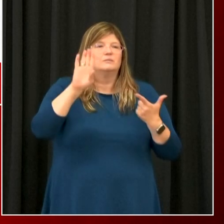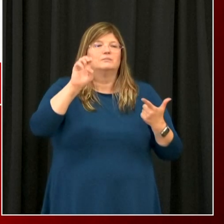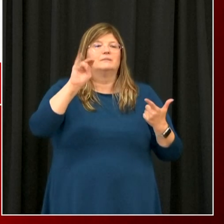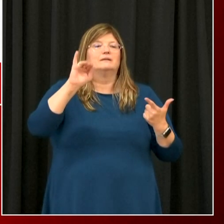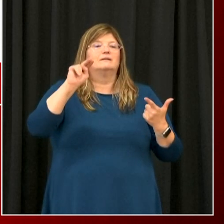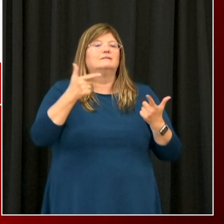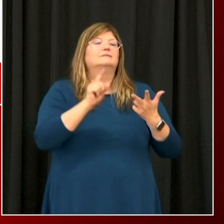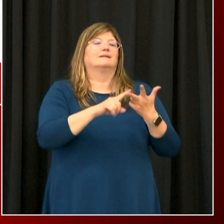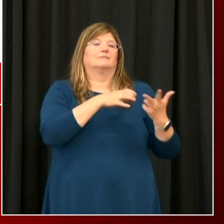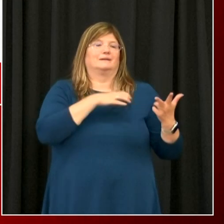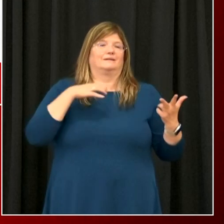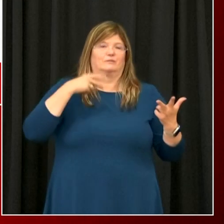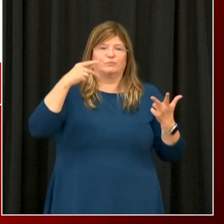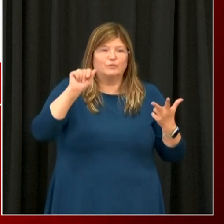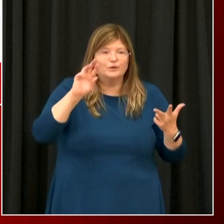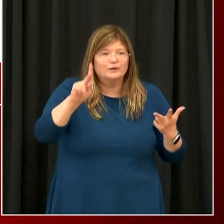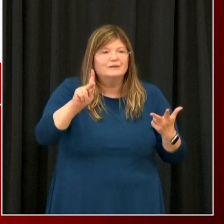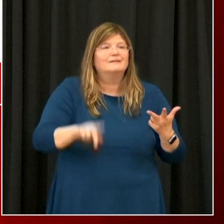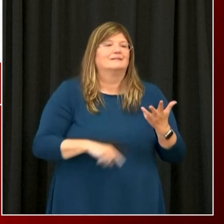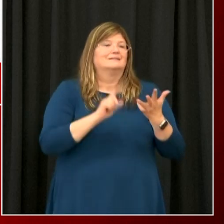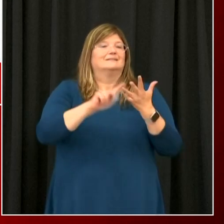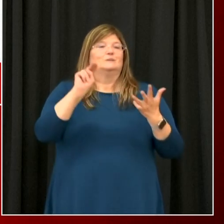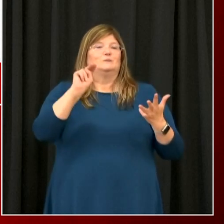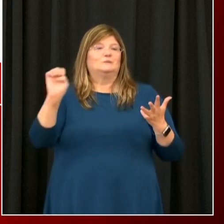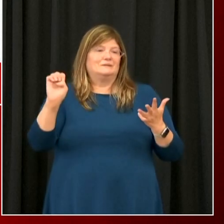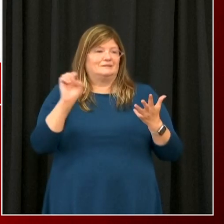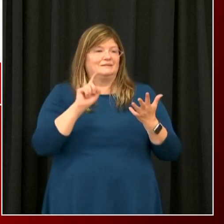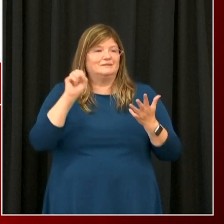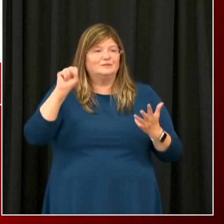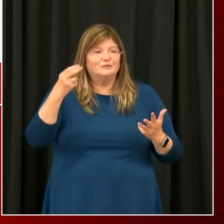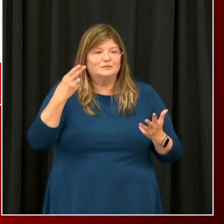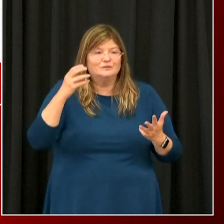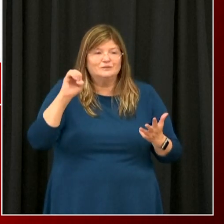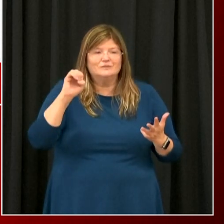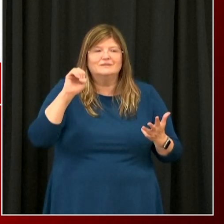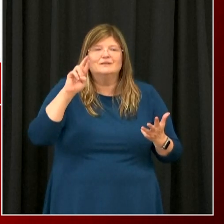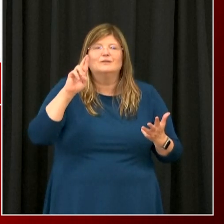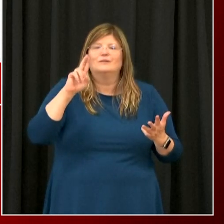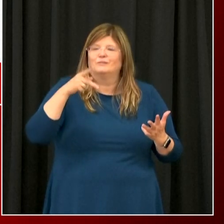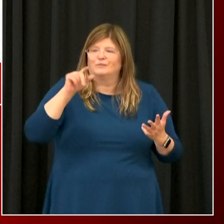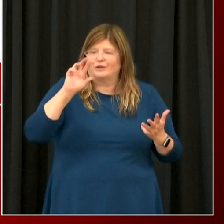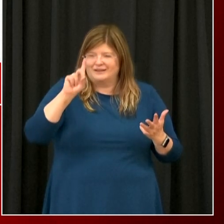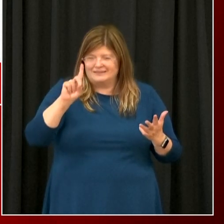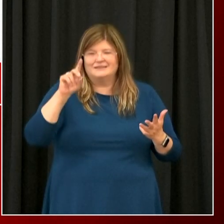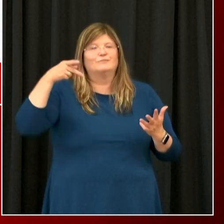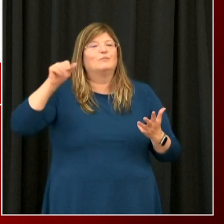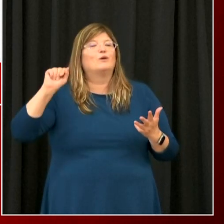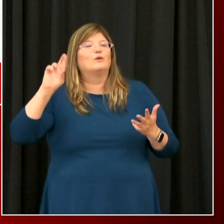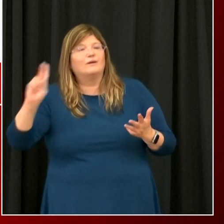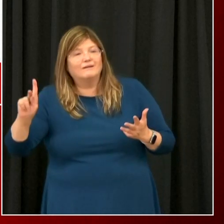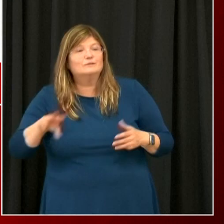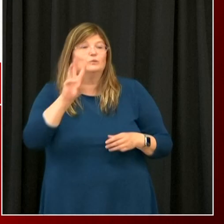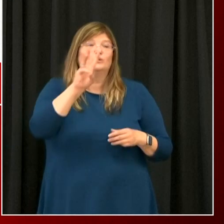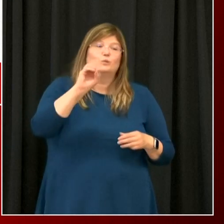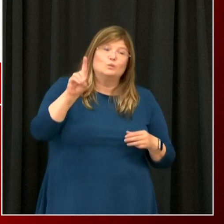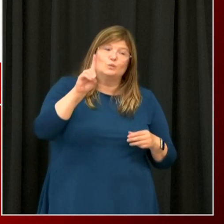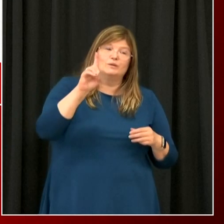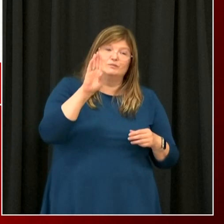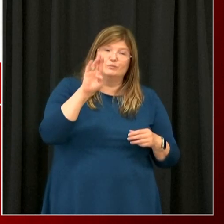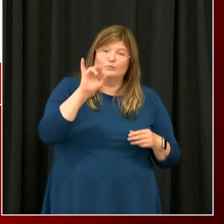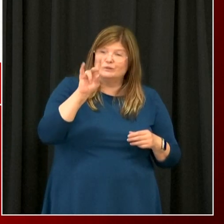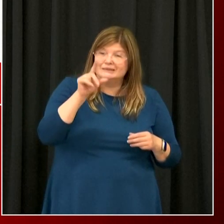Shepherd Park, West End, and Woodbridge. So if you would like to reserve a book for pickup, call the library or use the